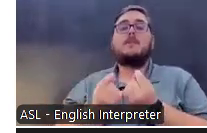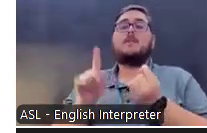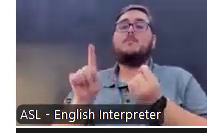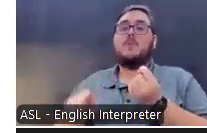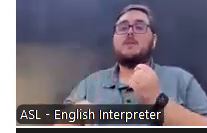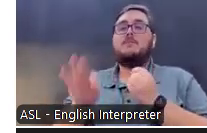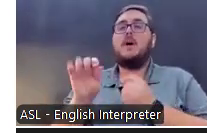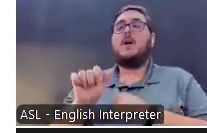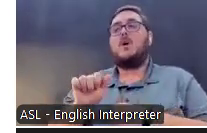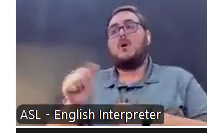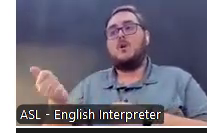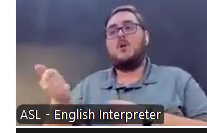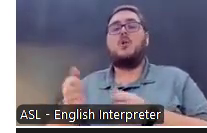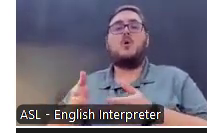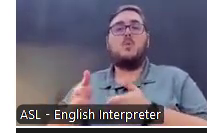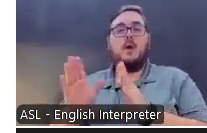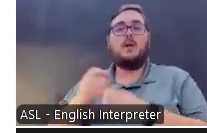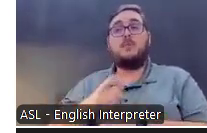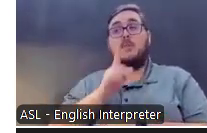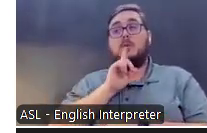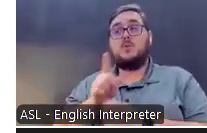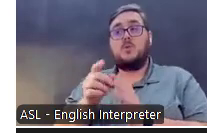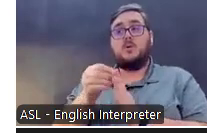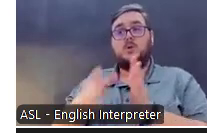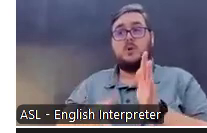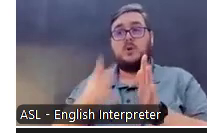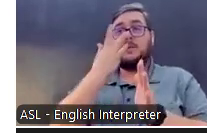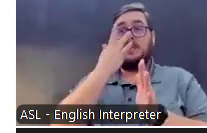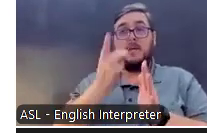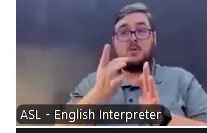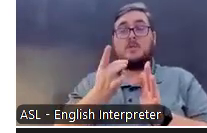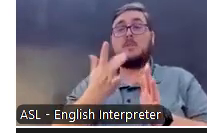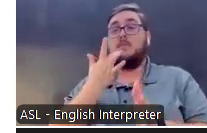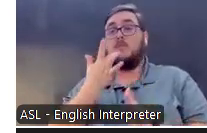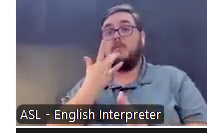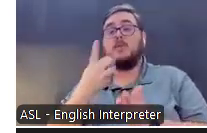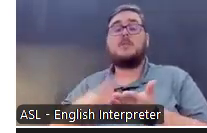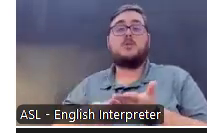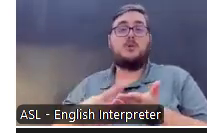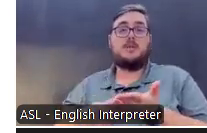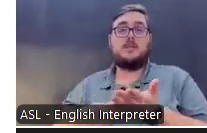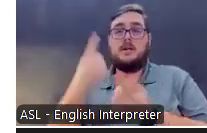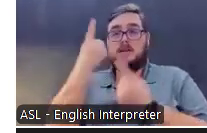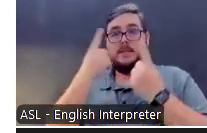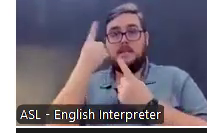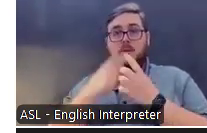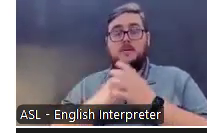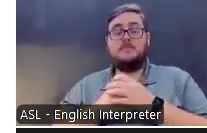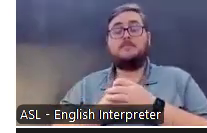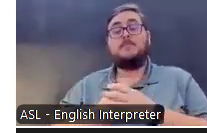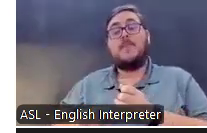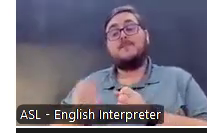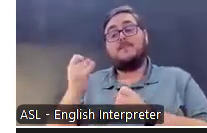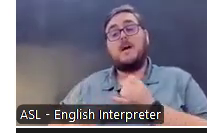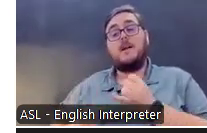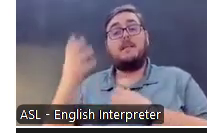student's interests and preferences are discussed and considered. And finally, outside agencies who